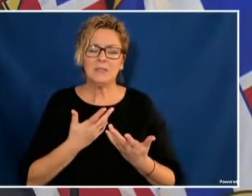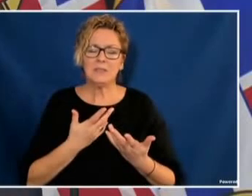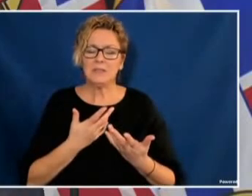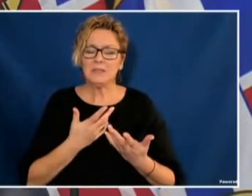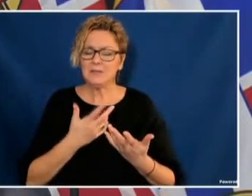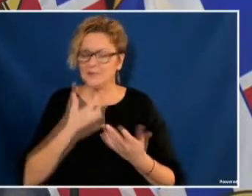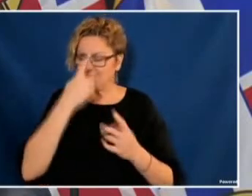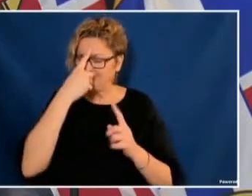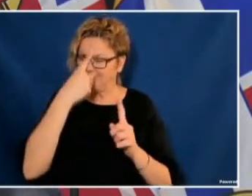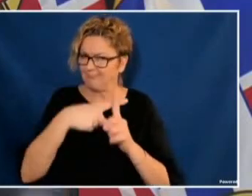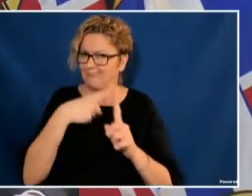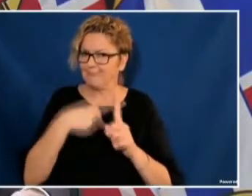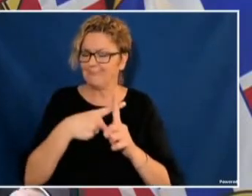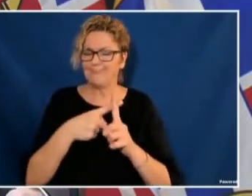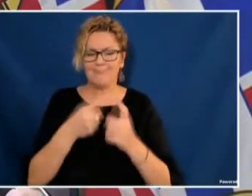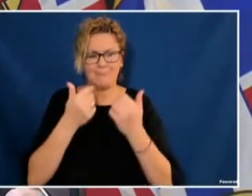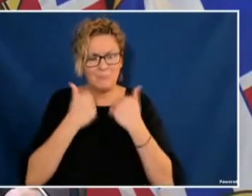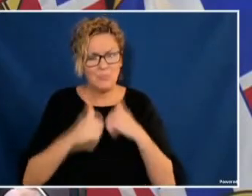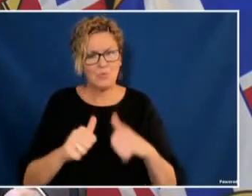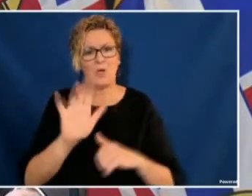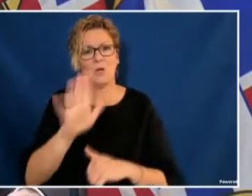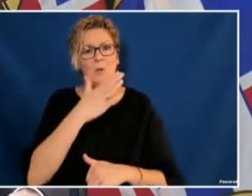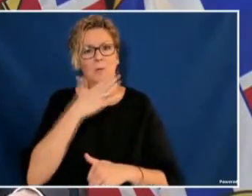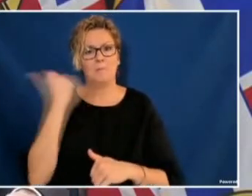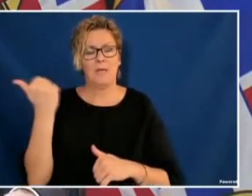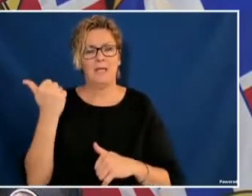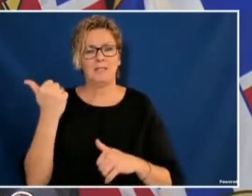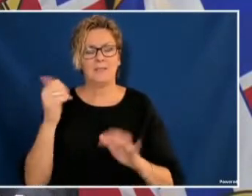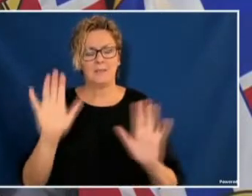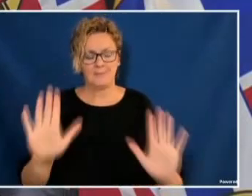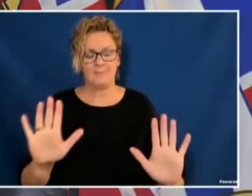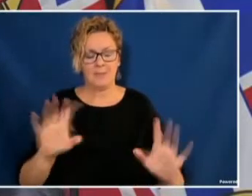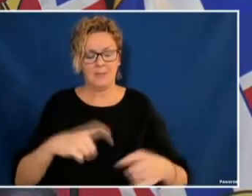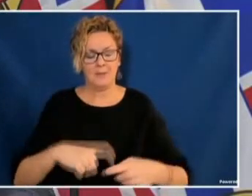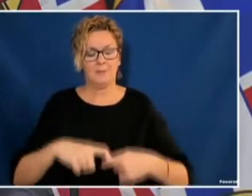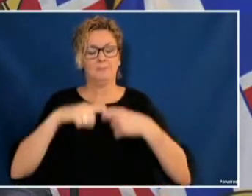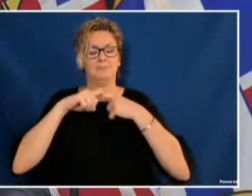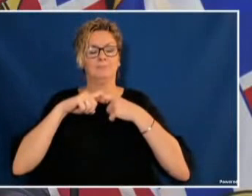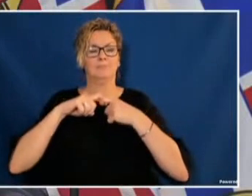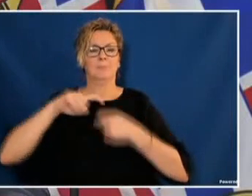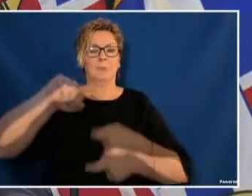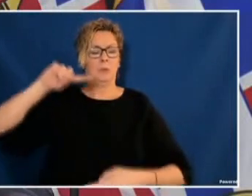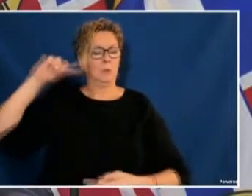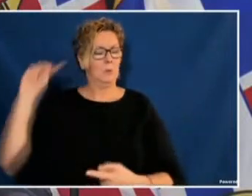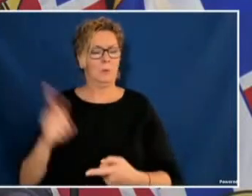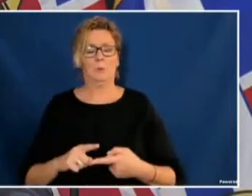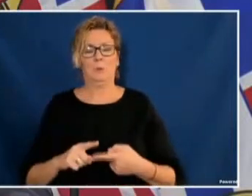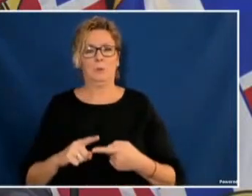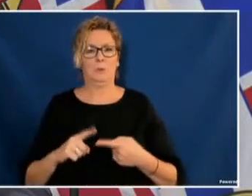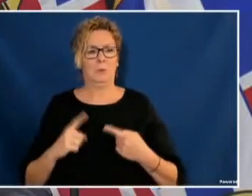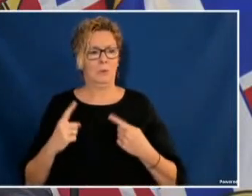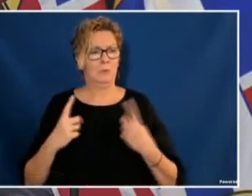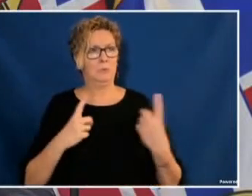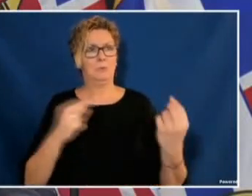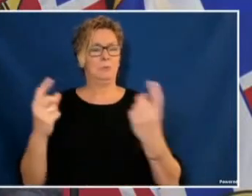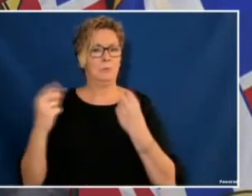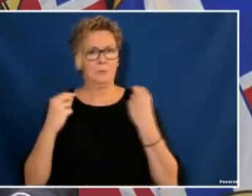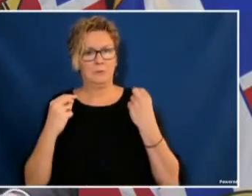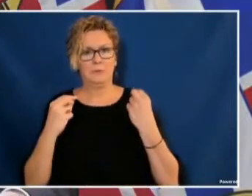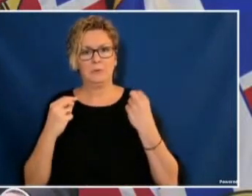2,241,600 doses of vaccine this year. That's a 47% increase over last year's available doses, which was 1.5